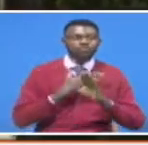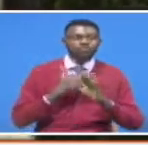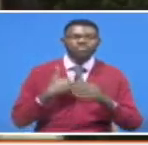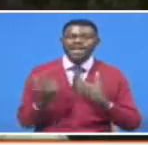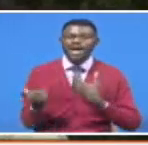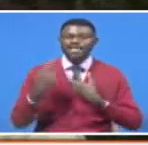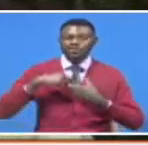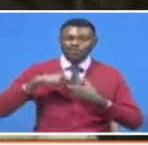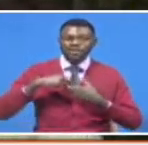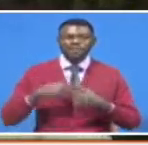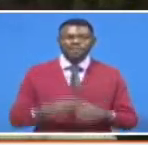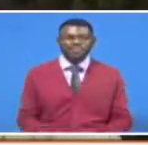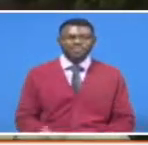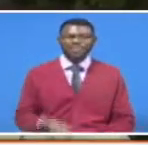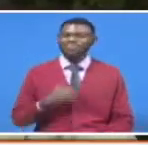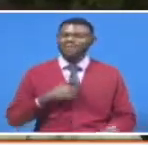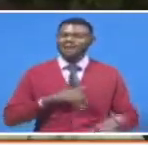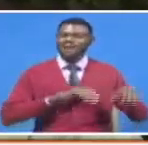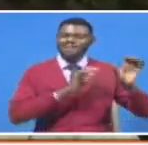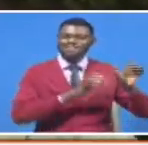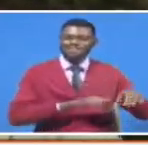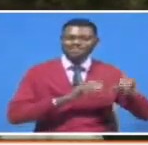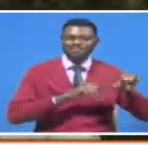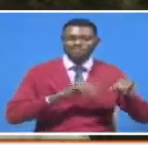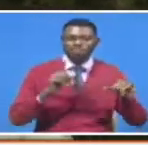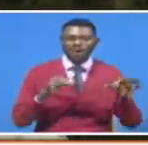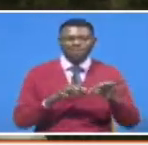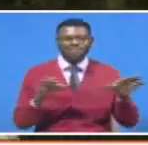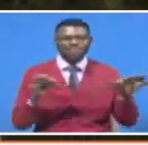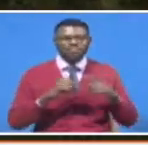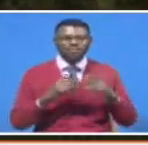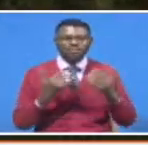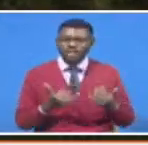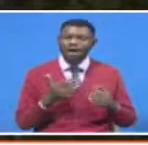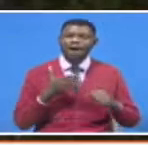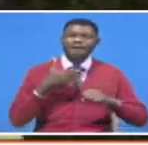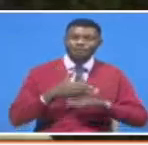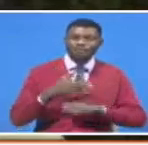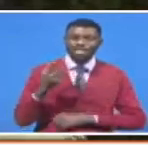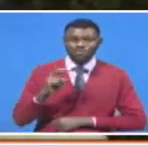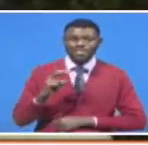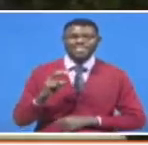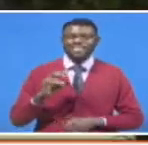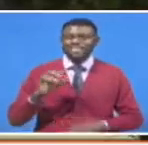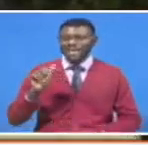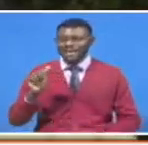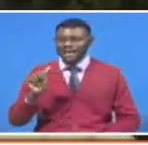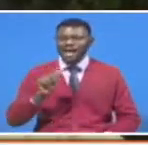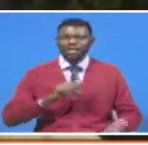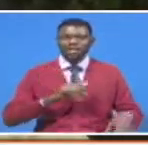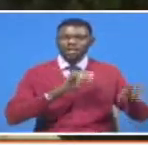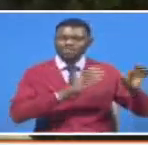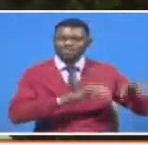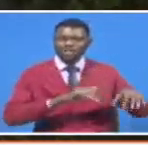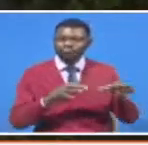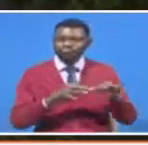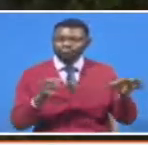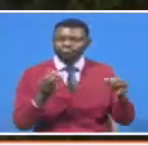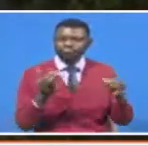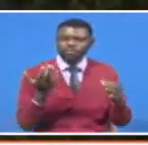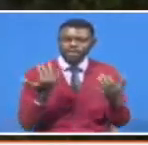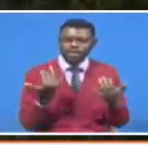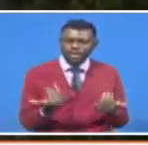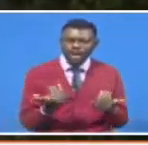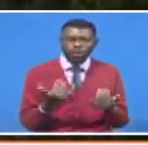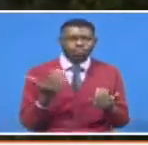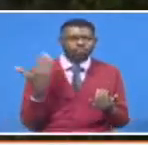farming 1 acre, but for now I'm farming more than 20 acres. It has uplifted me from a smallholder